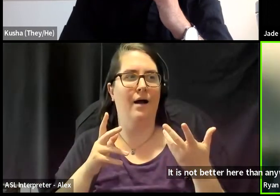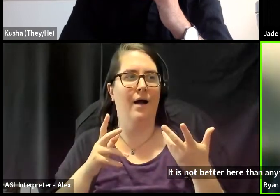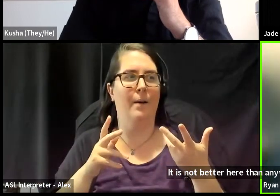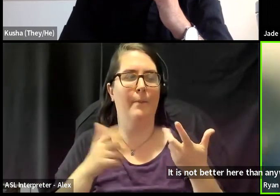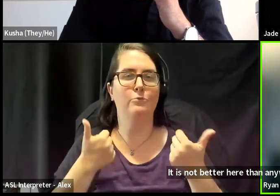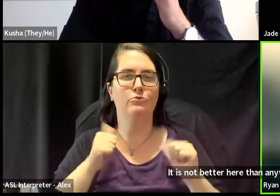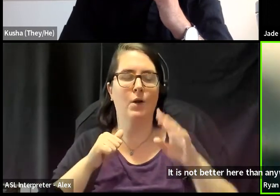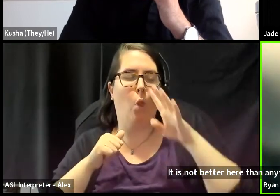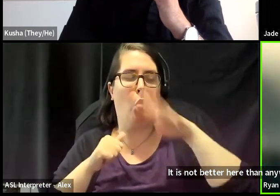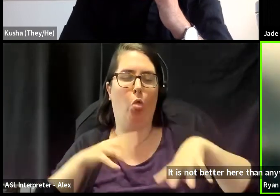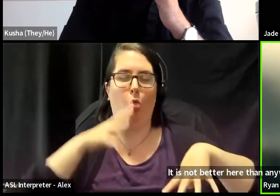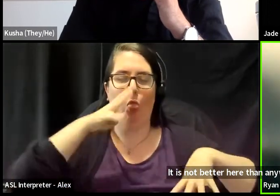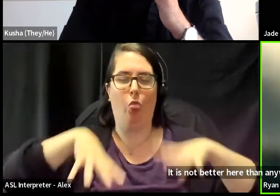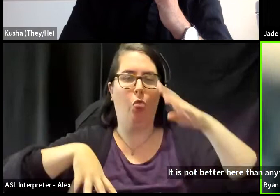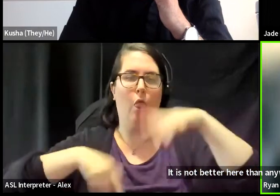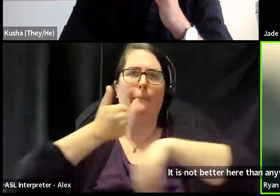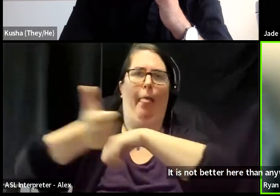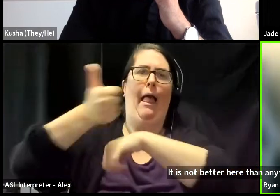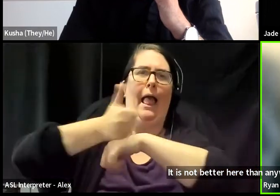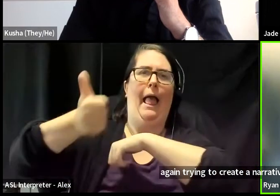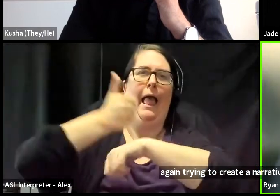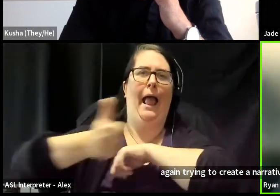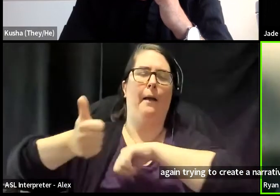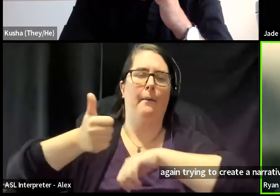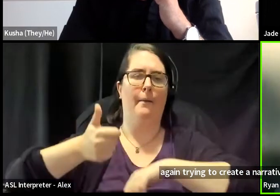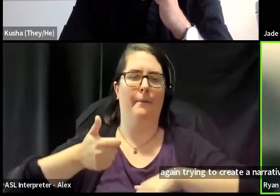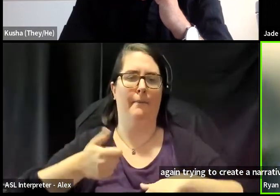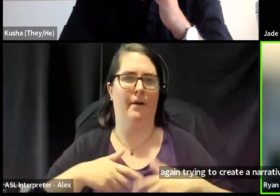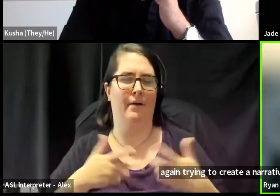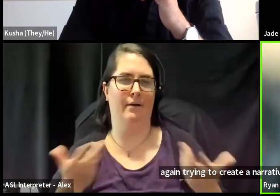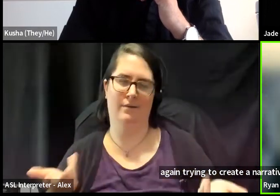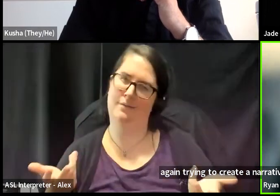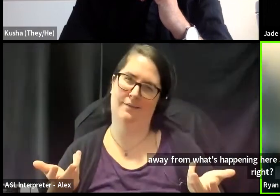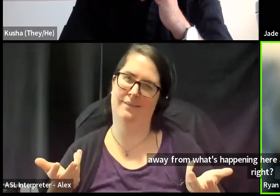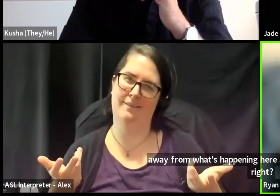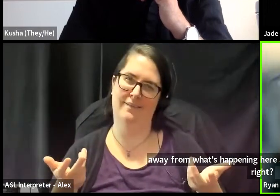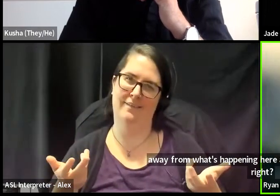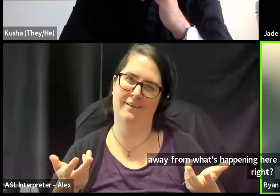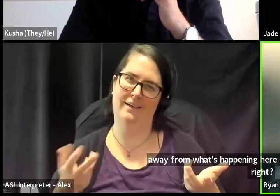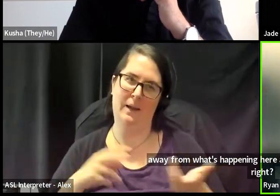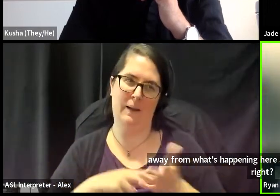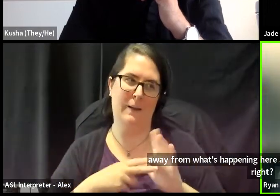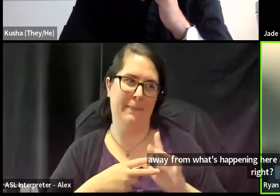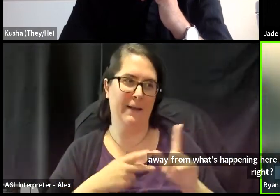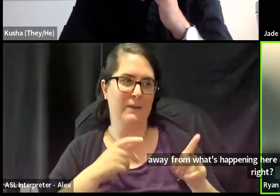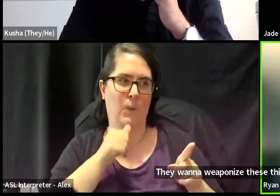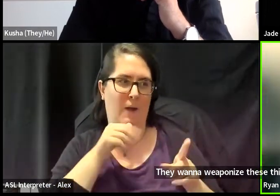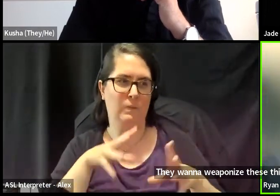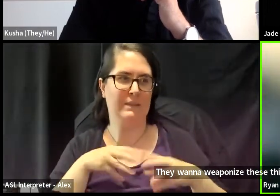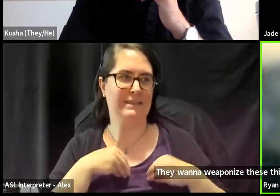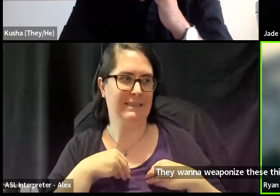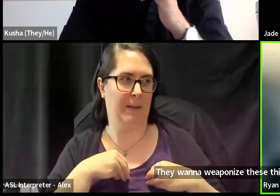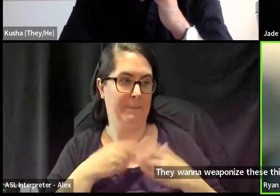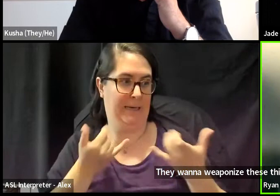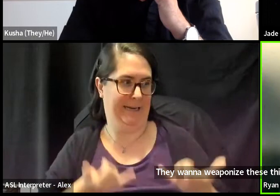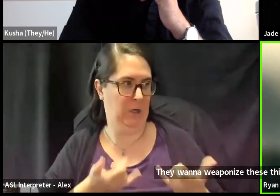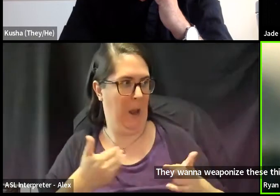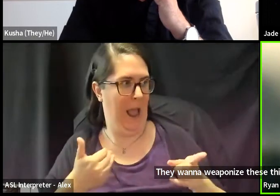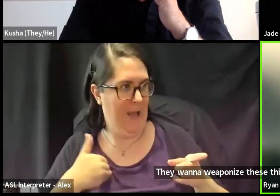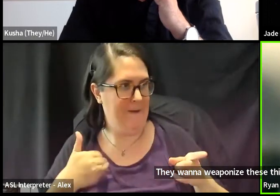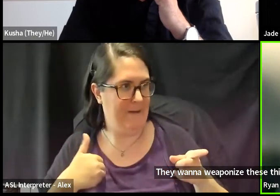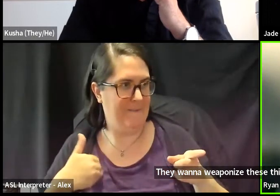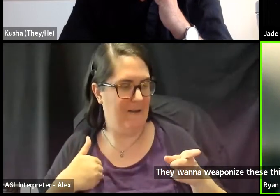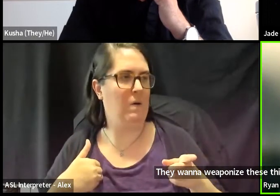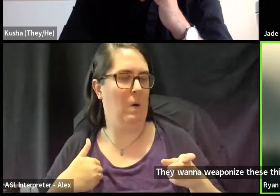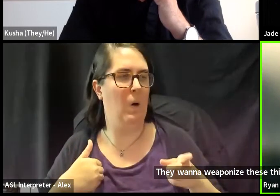happening here and blame someone else, right? They want to weaponize these things so that they don't have to contend with what's happening, in this place. Like I always tell